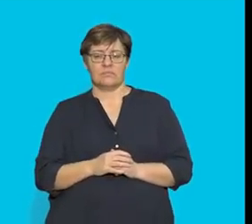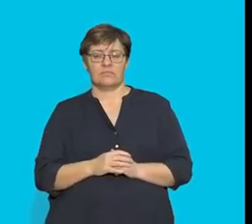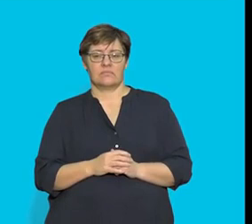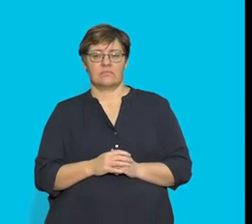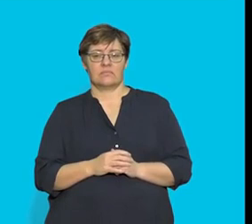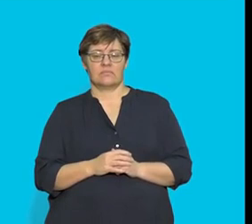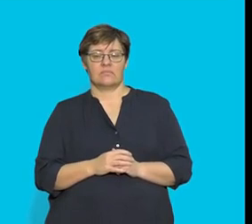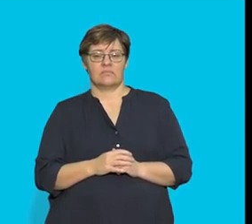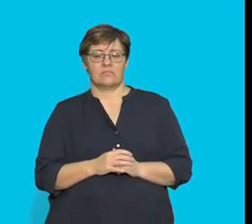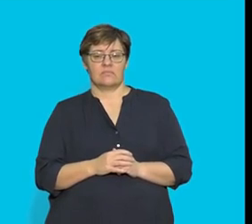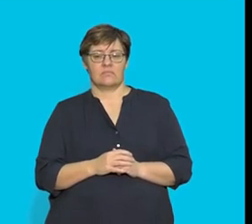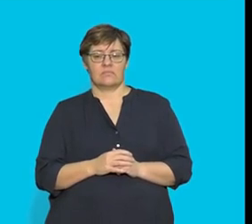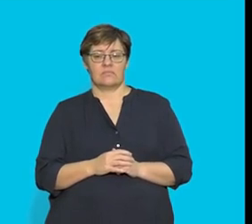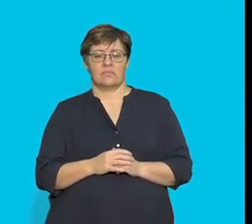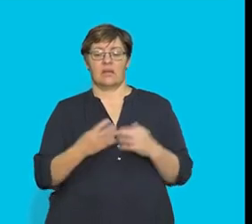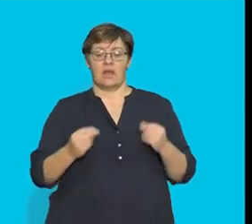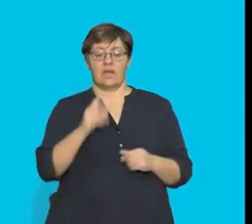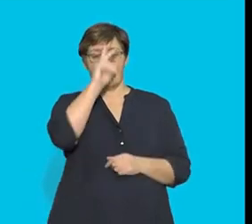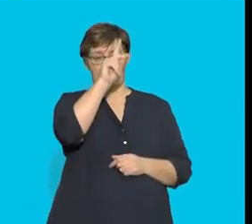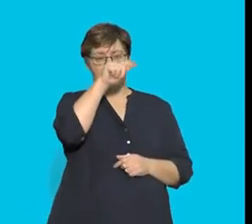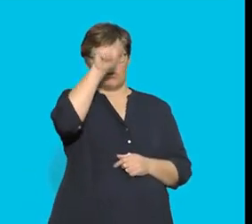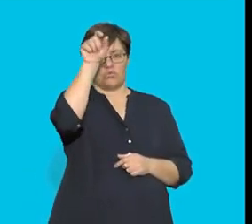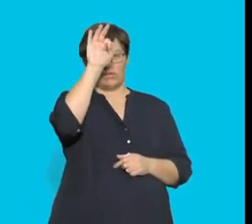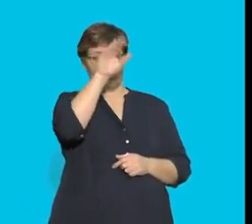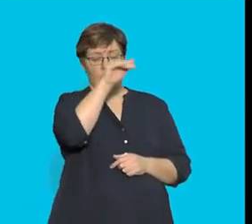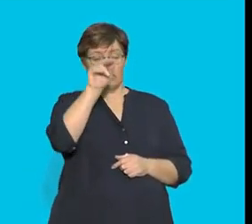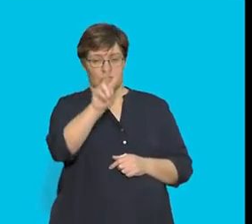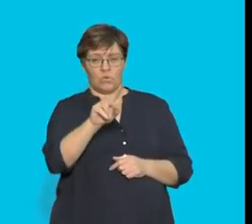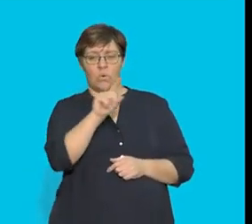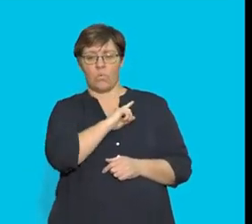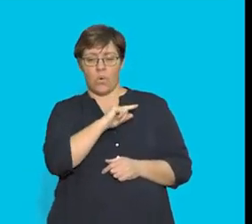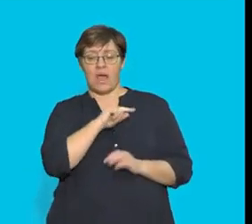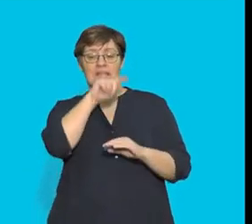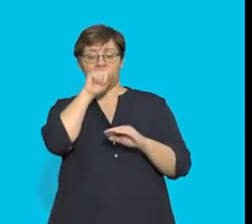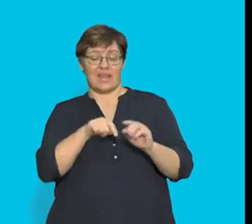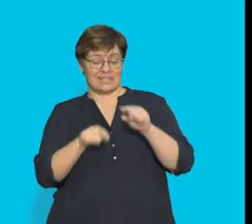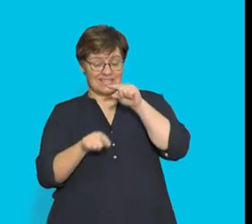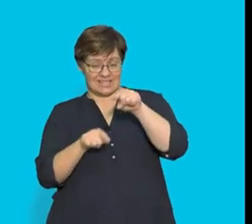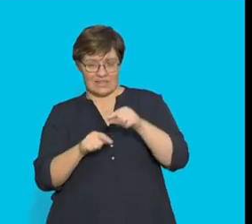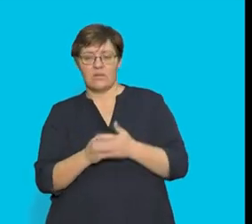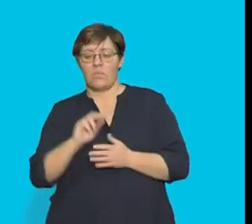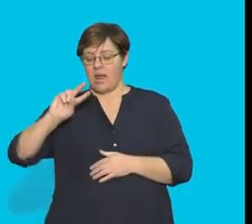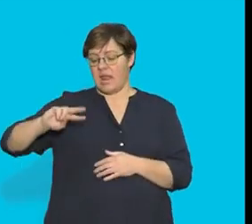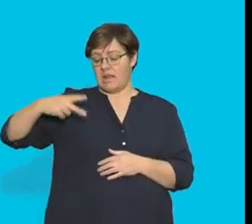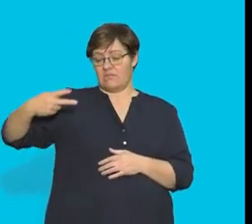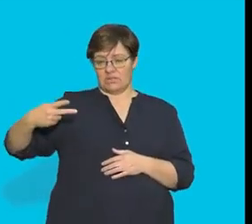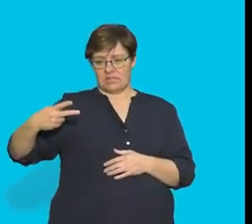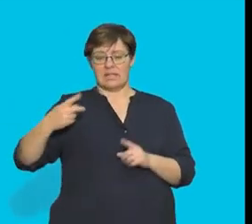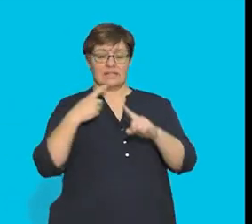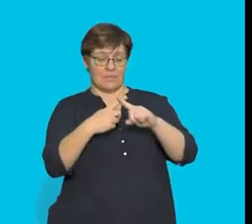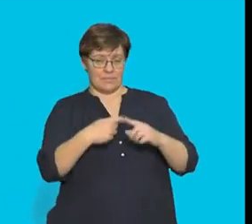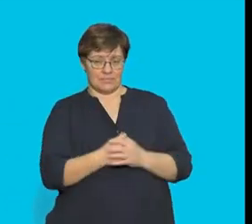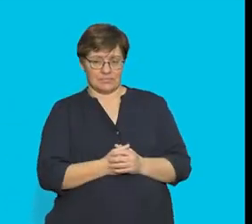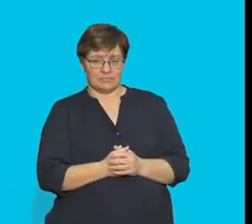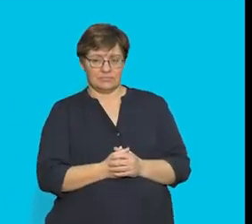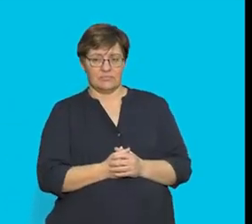Okay, and then we got k root 3 over 2, and because we're dividing by this, we're going to invert and multiply. So